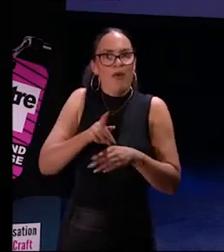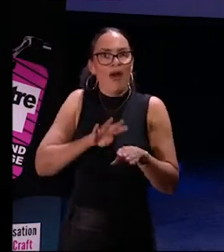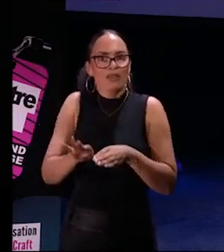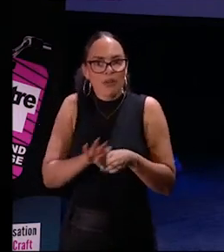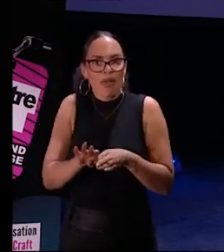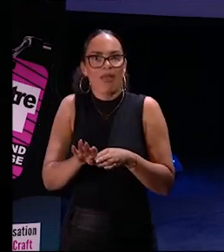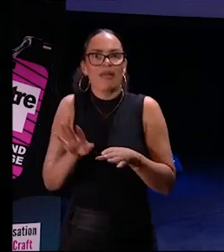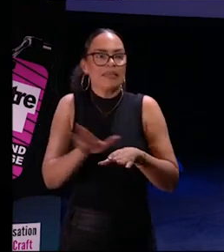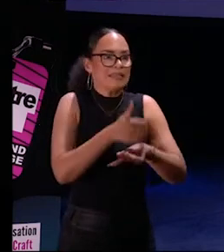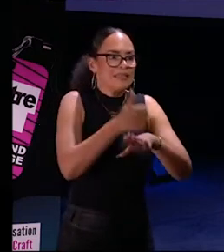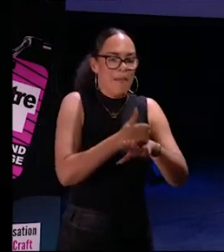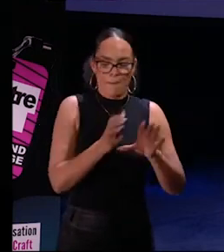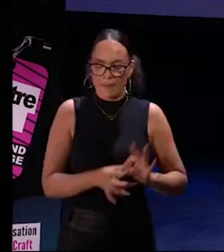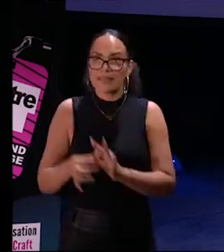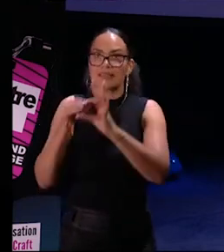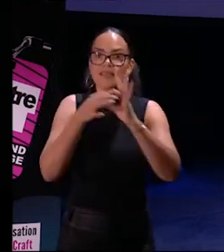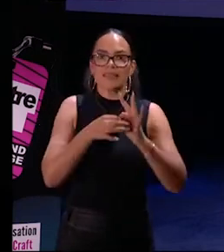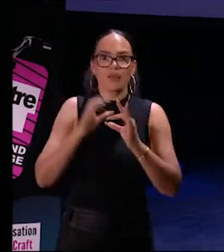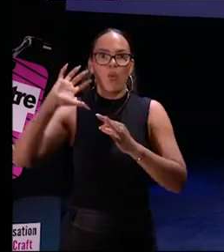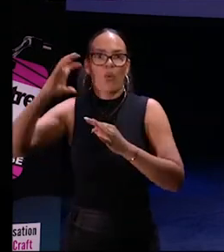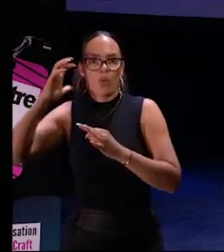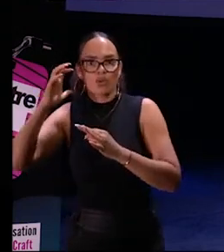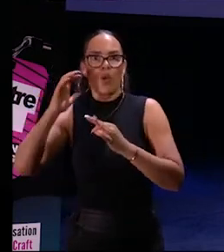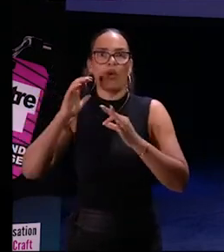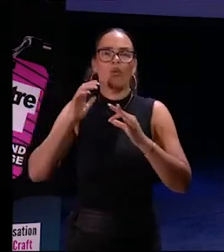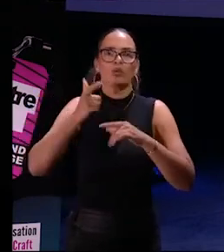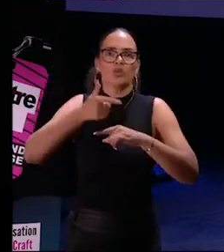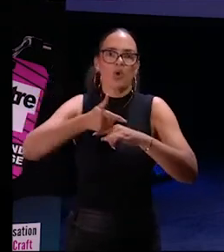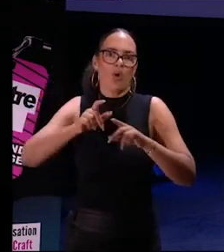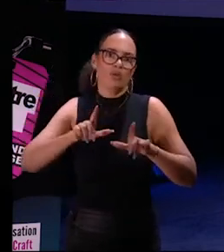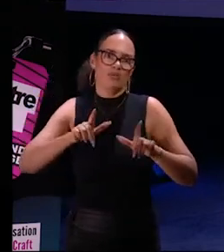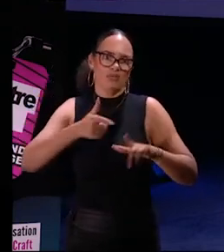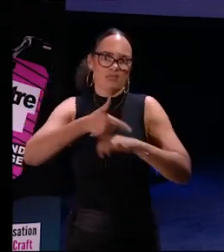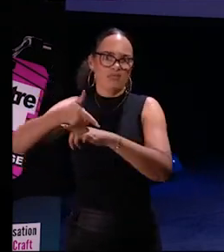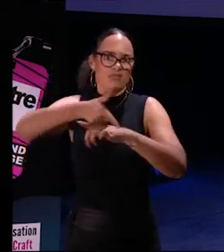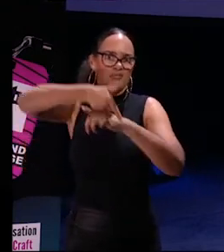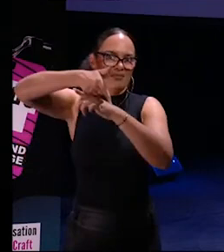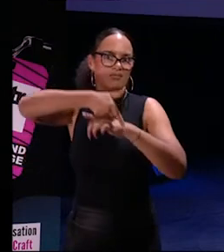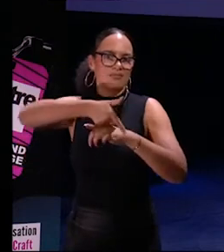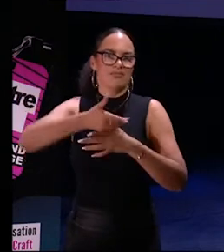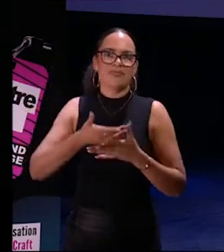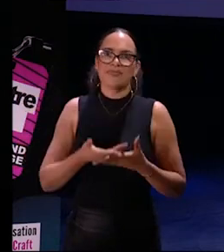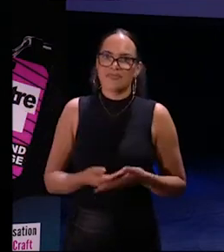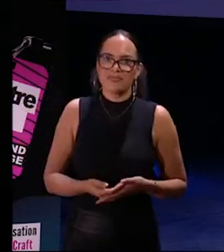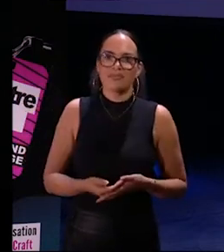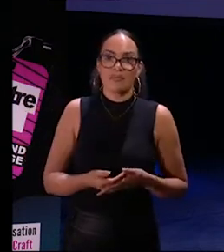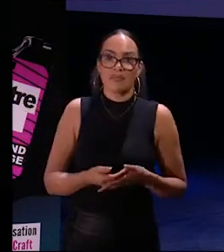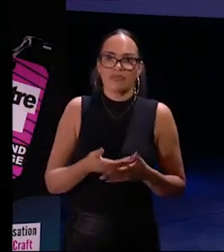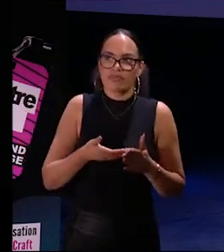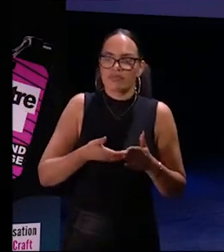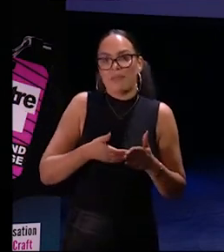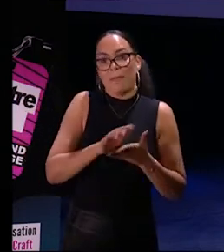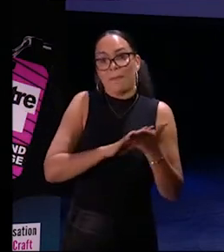getting cameras, getting syncs, audio to sync with shots, so the process sort of becomes